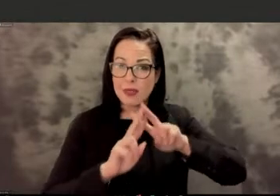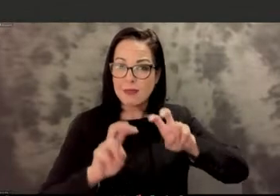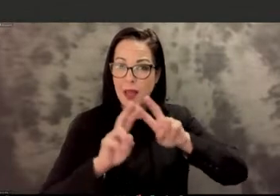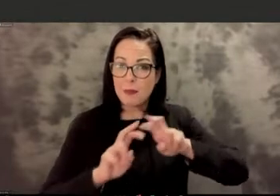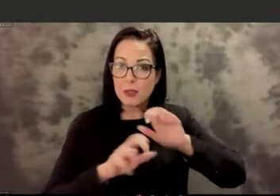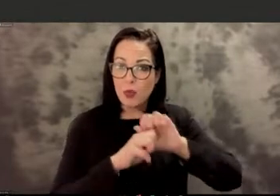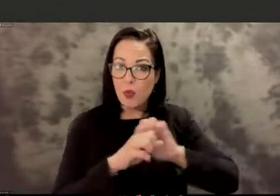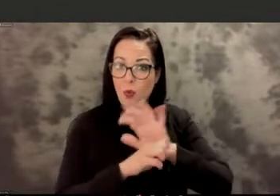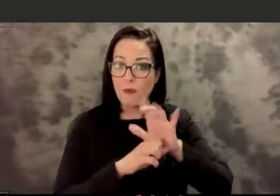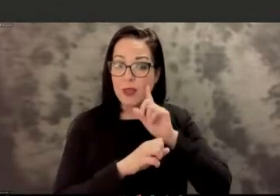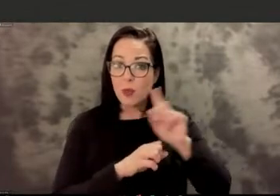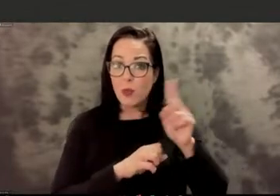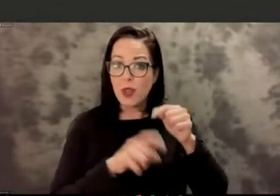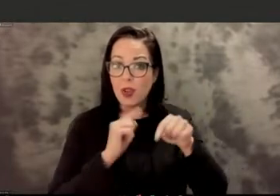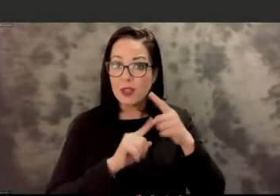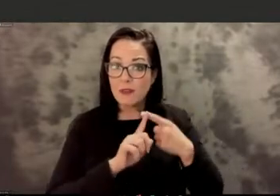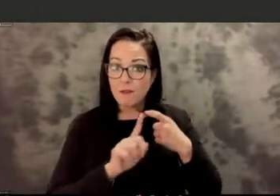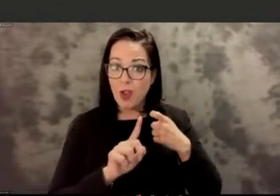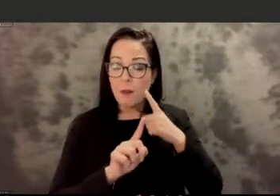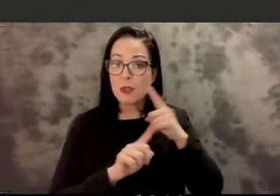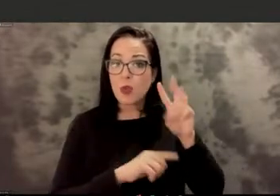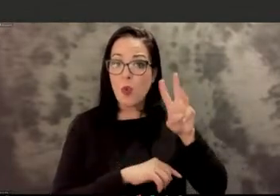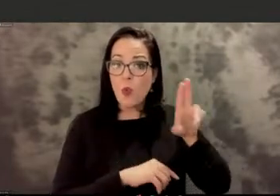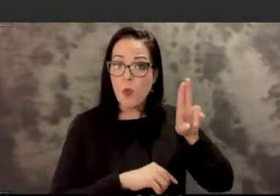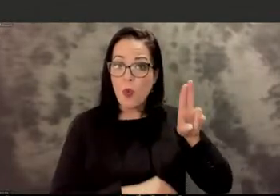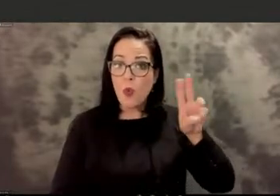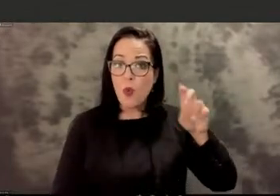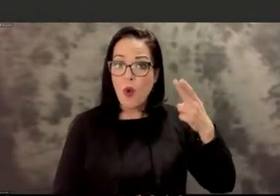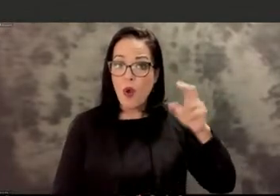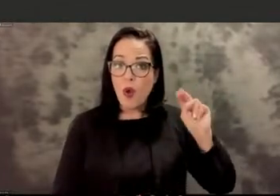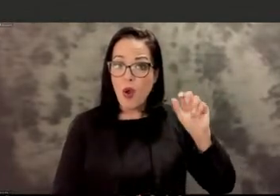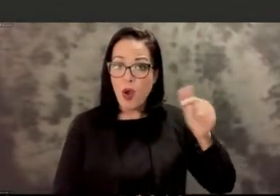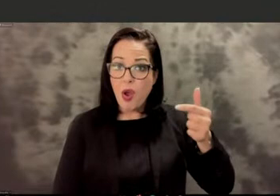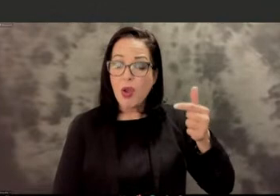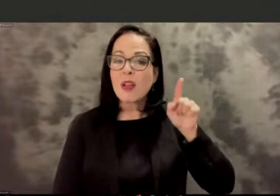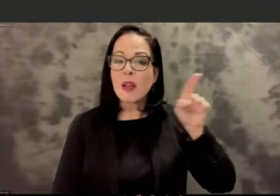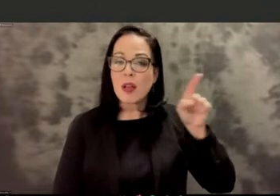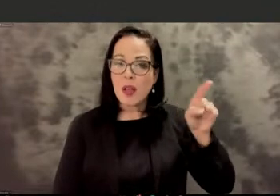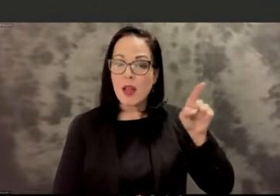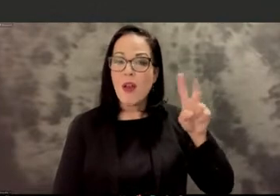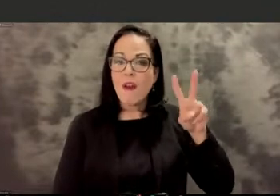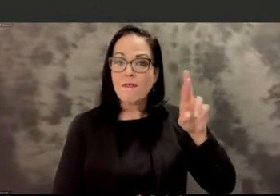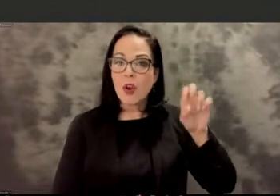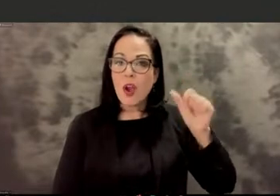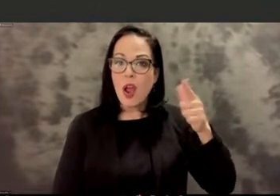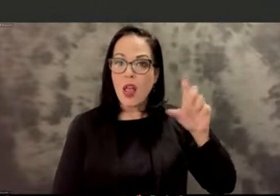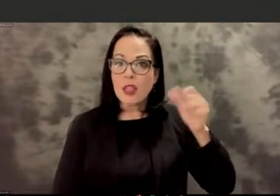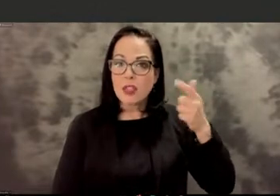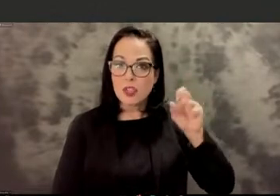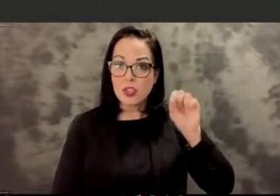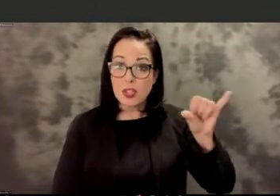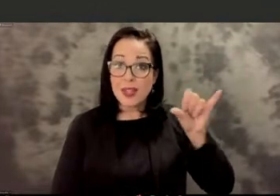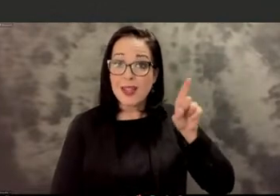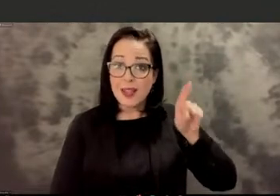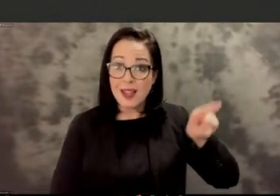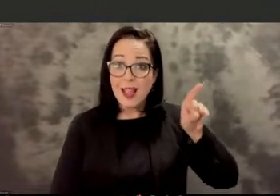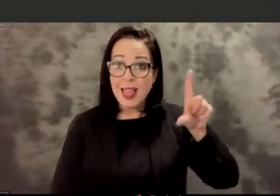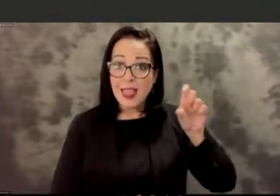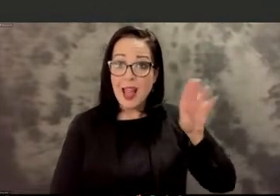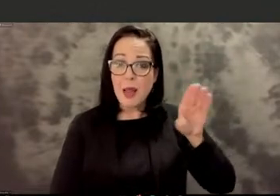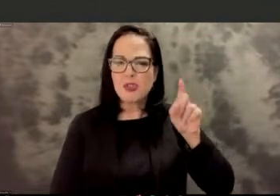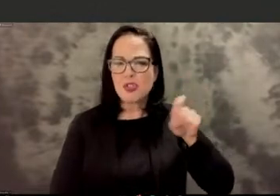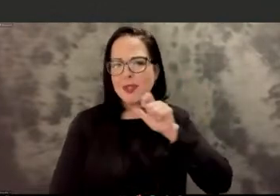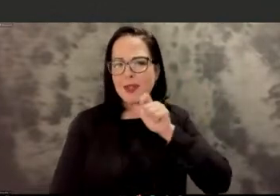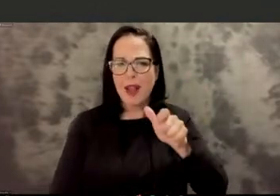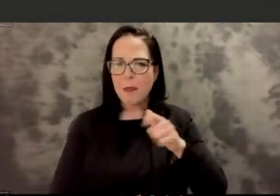virus originated at the Wuhan Virology Lab should not be of any undue concern among the